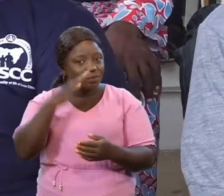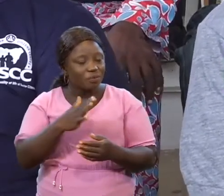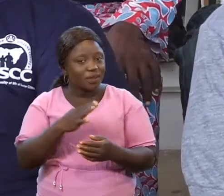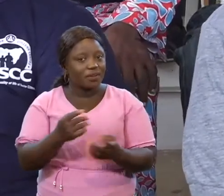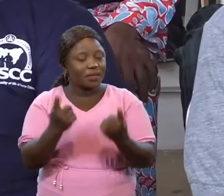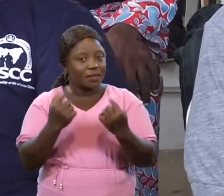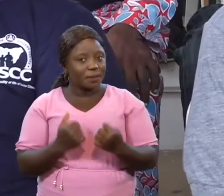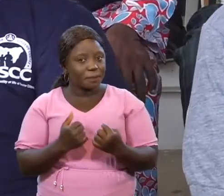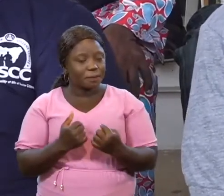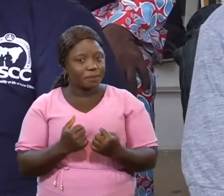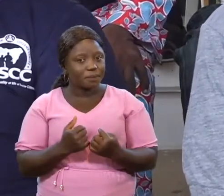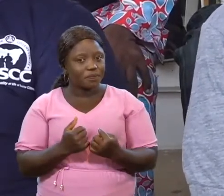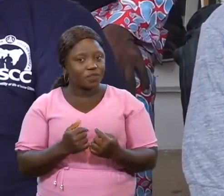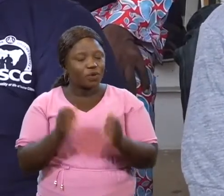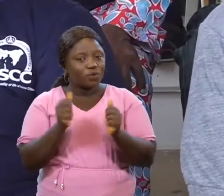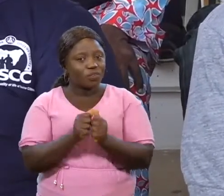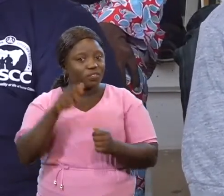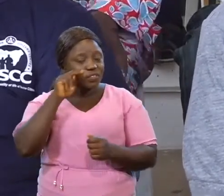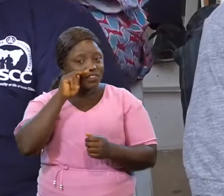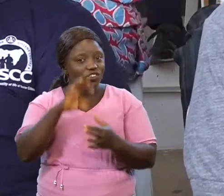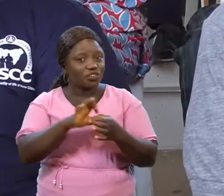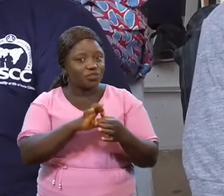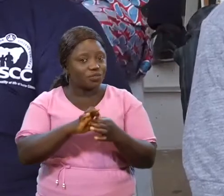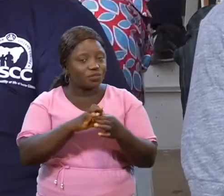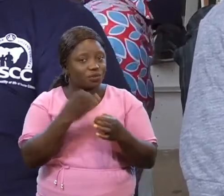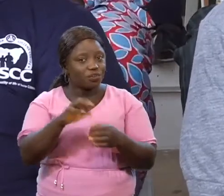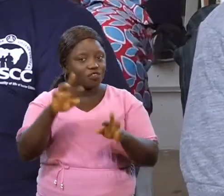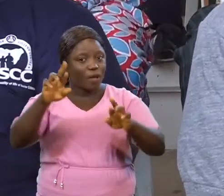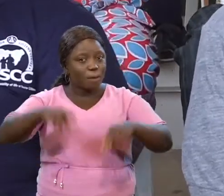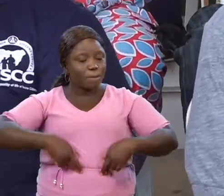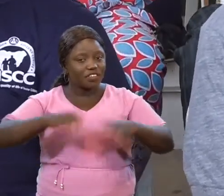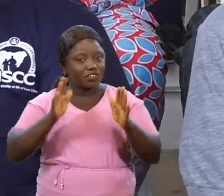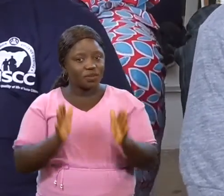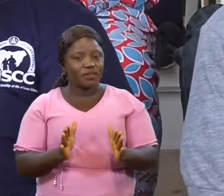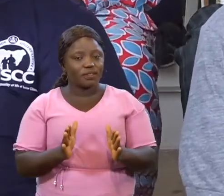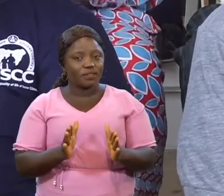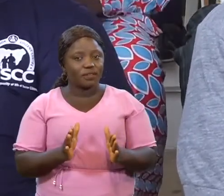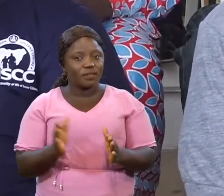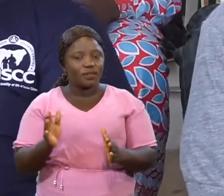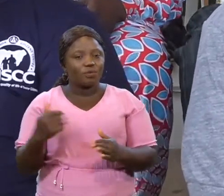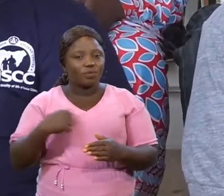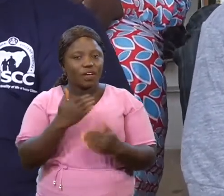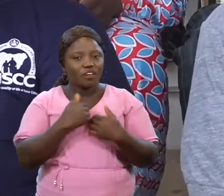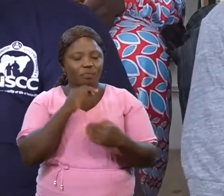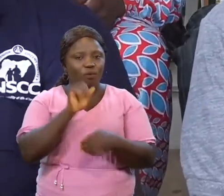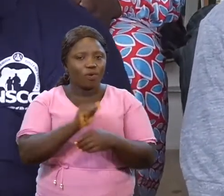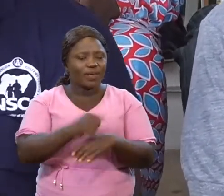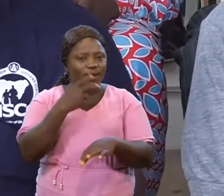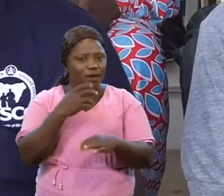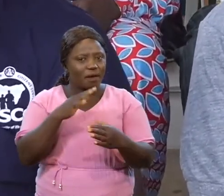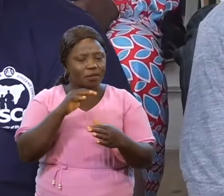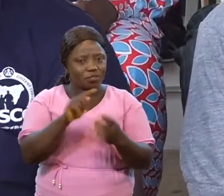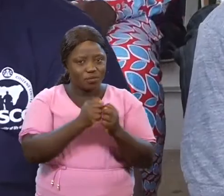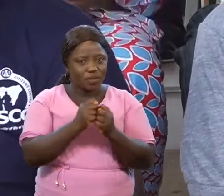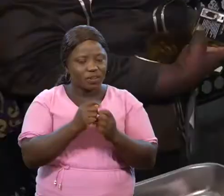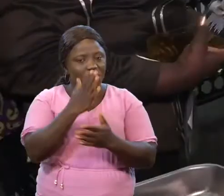until this woman came. So with Nigerian Union of Pensioners, they have been working hand